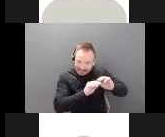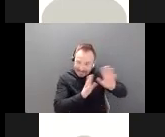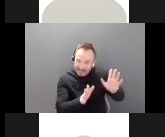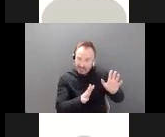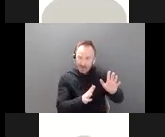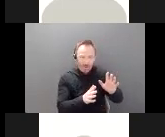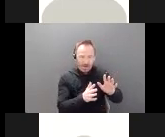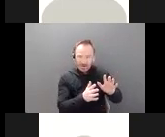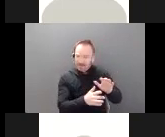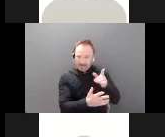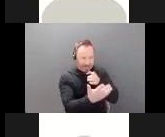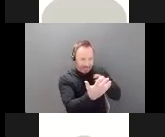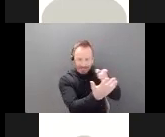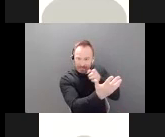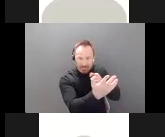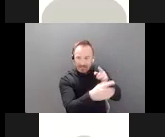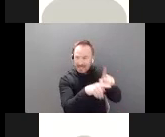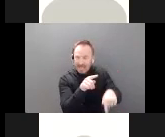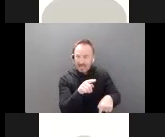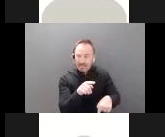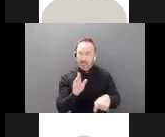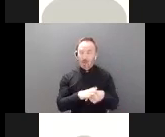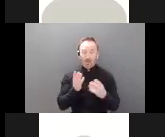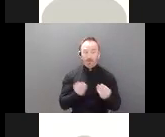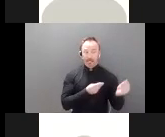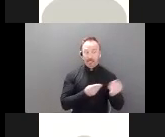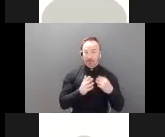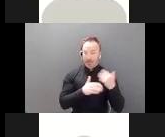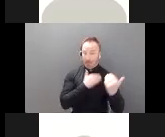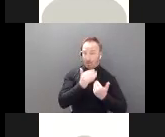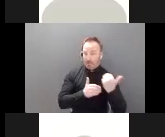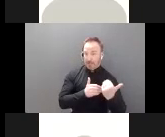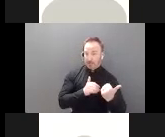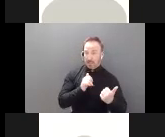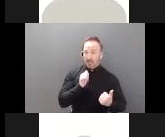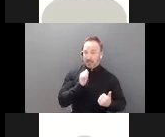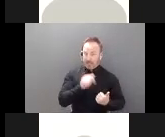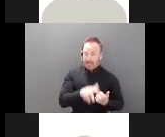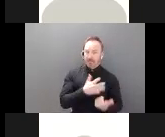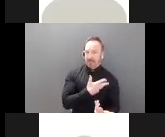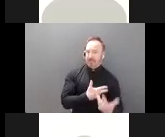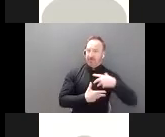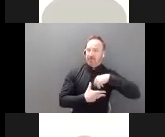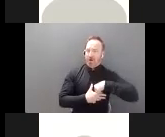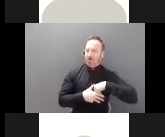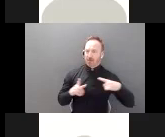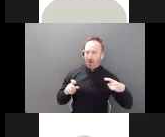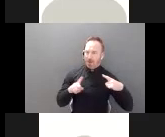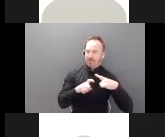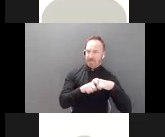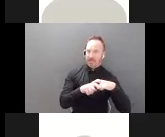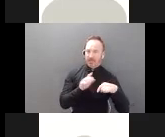mediation process can hold and manage a lot of these really complex needs of